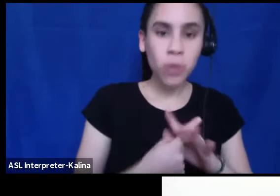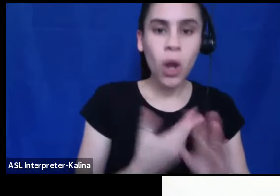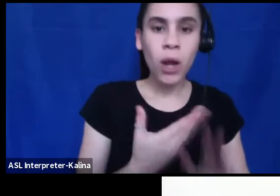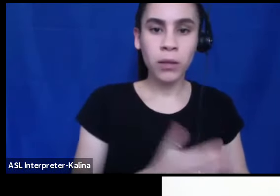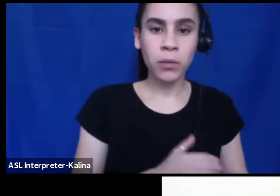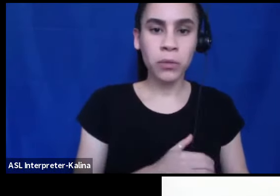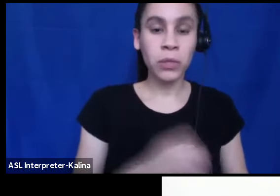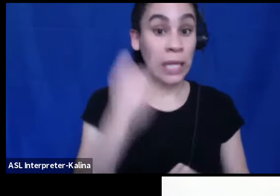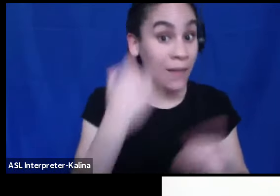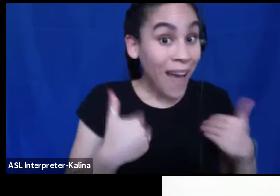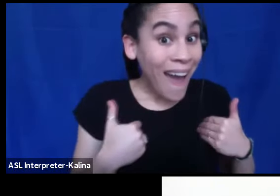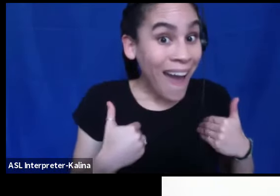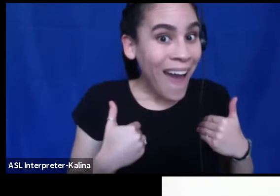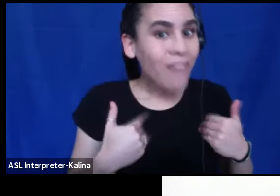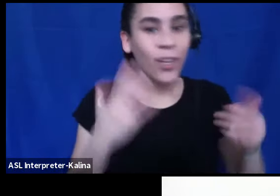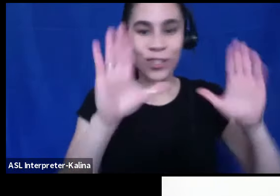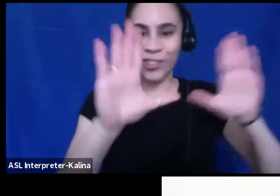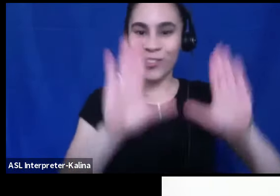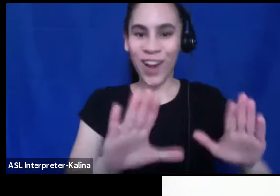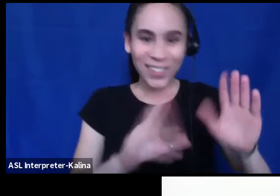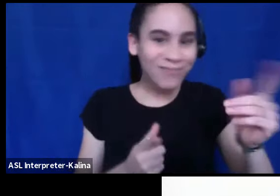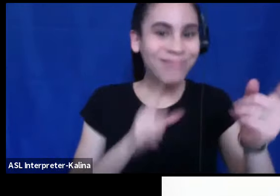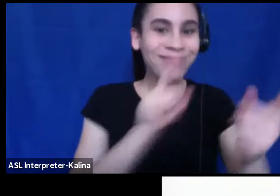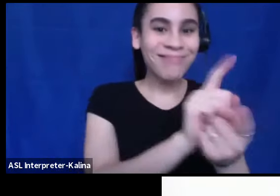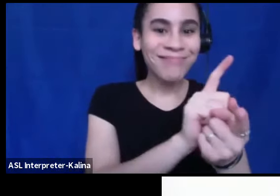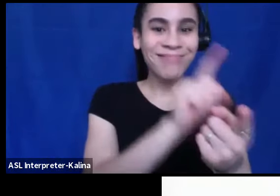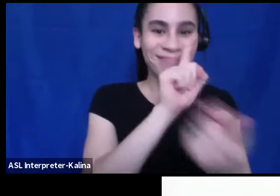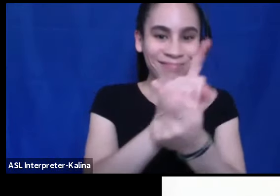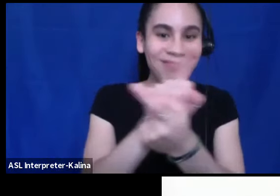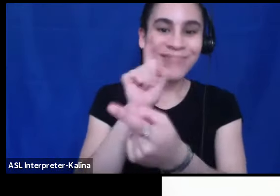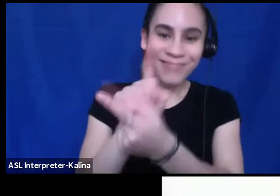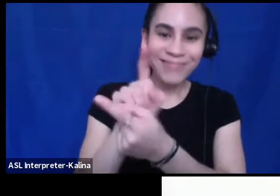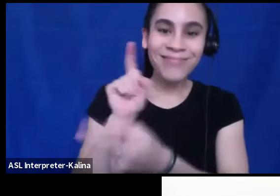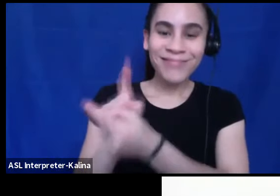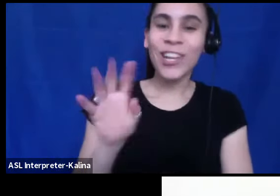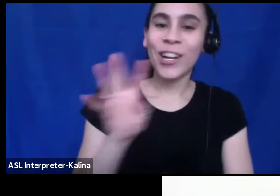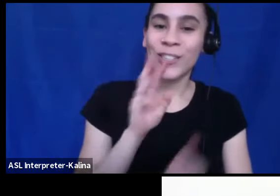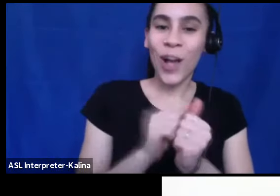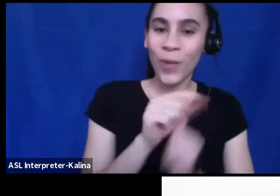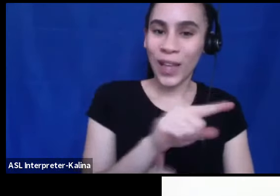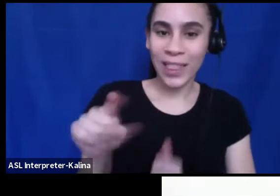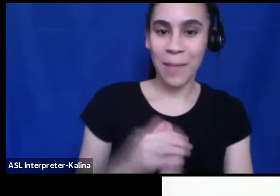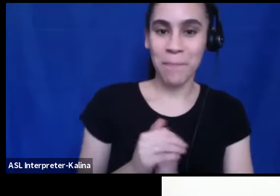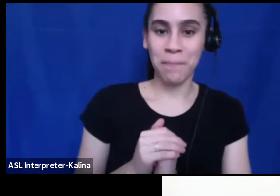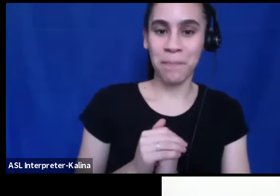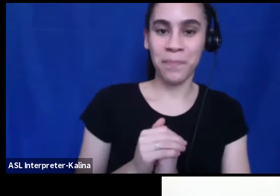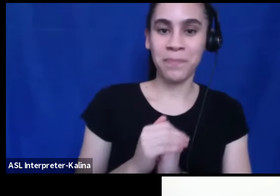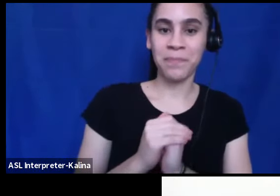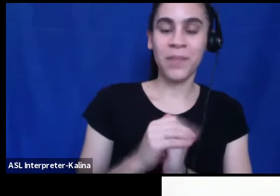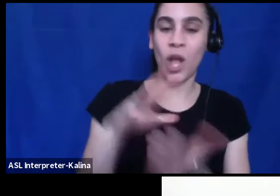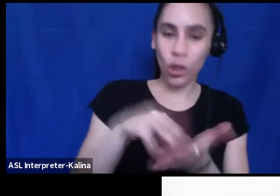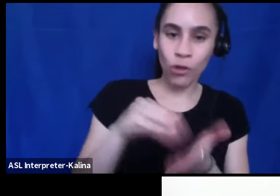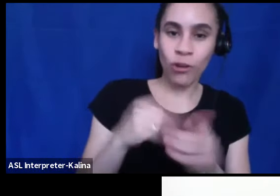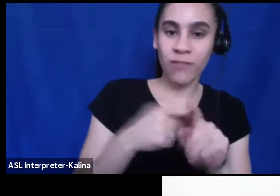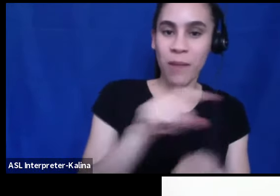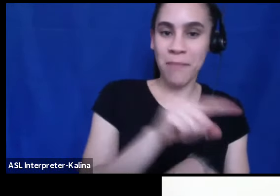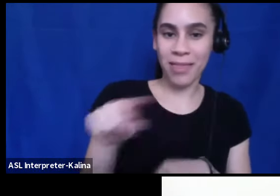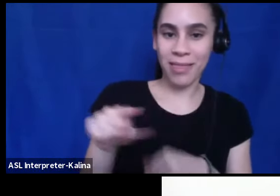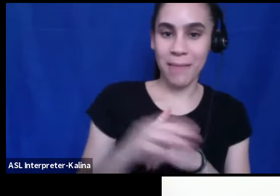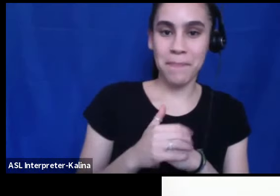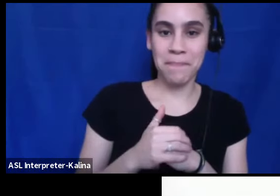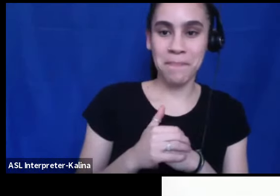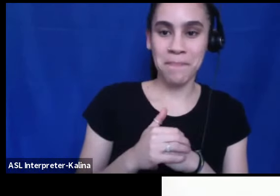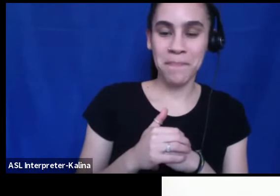great, go talk to them. Go learn from them. Understand, like, of course, do it in a very